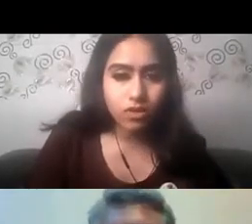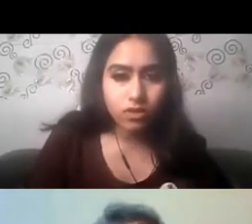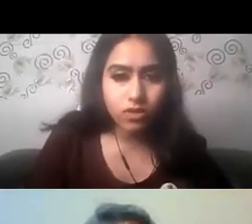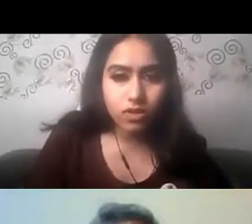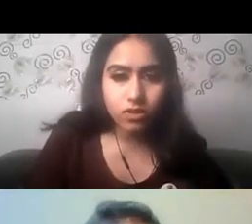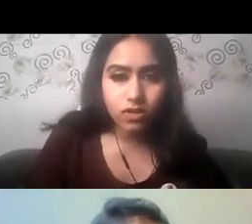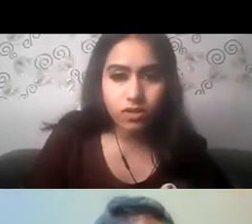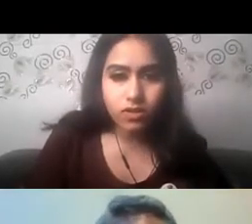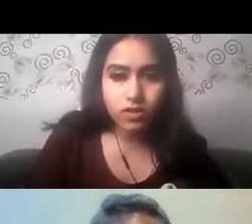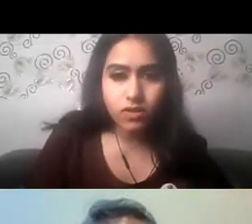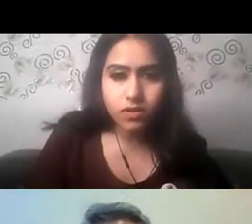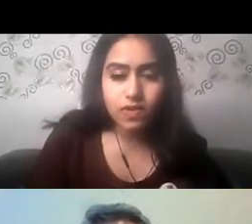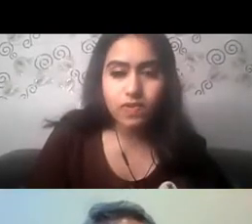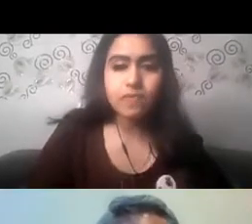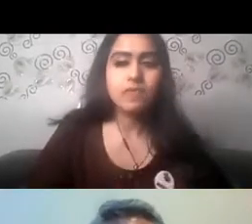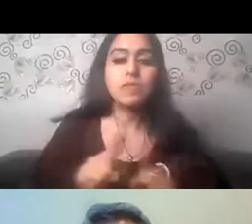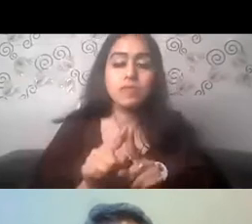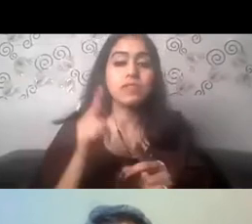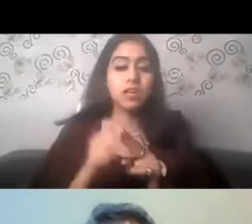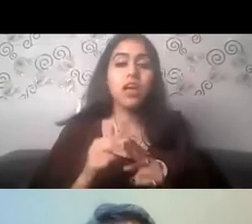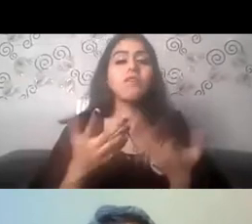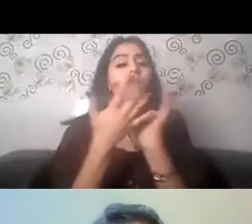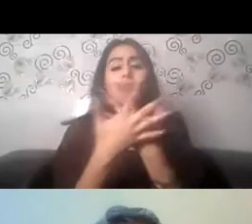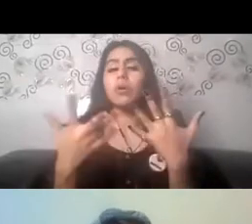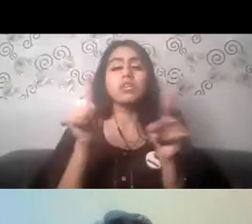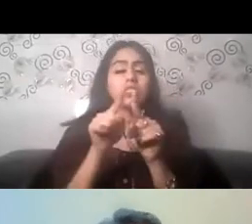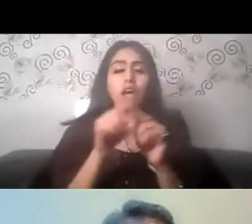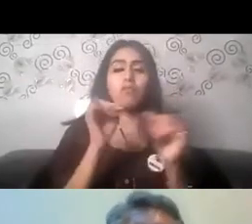anybody, or we will look at everybody regardless of their